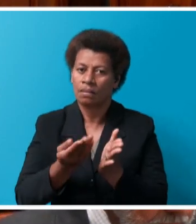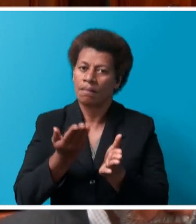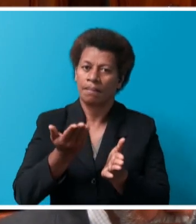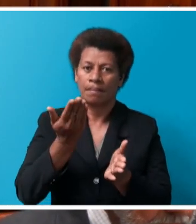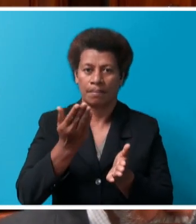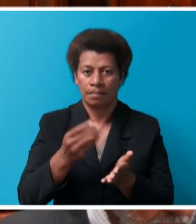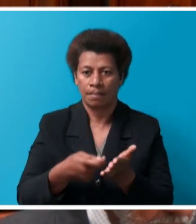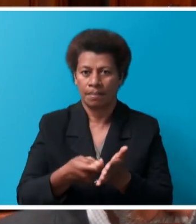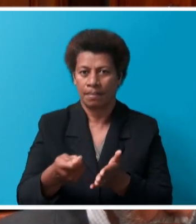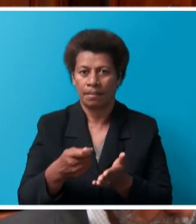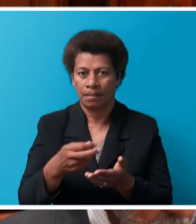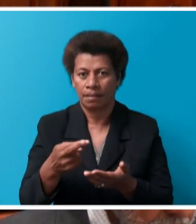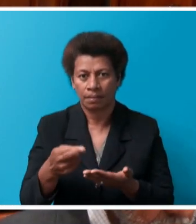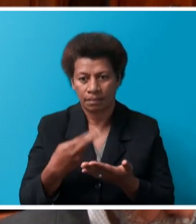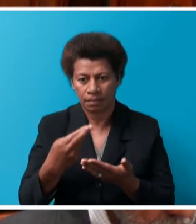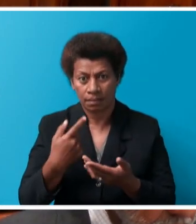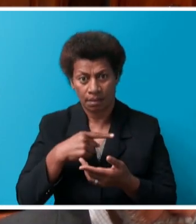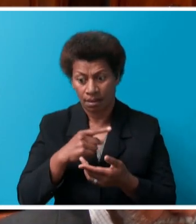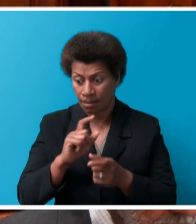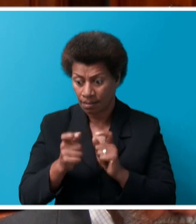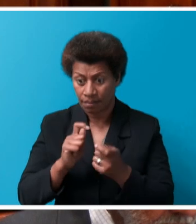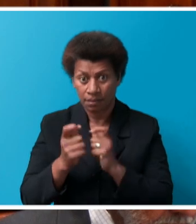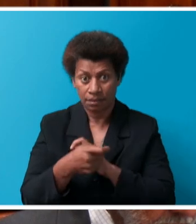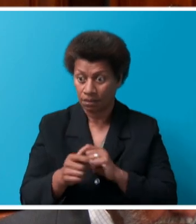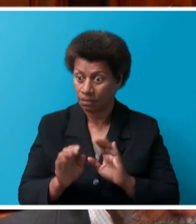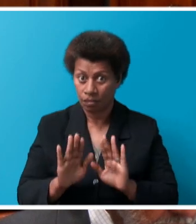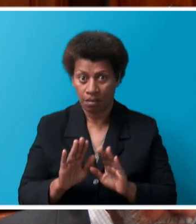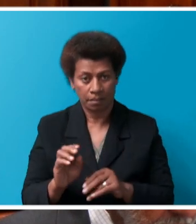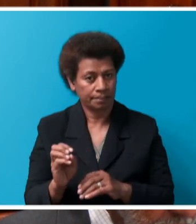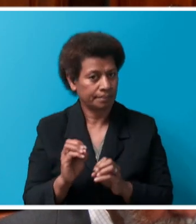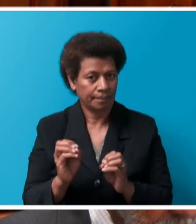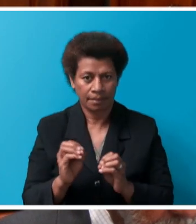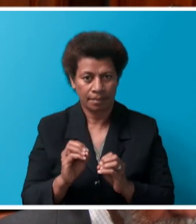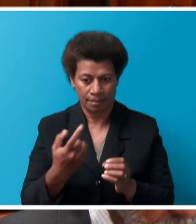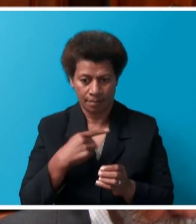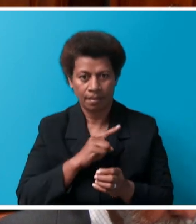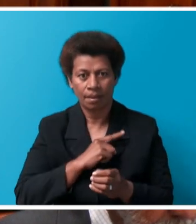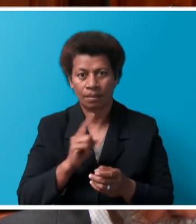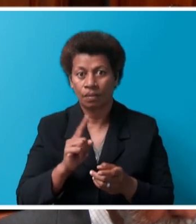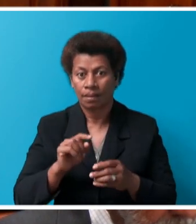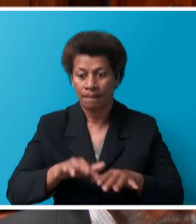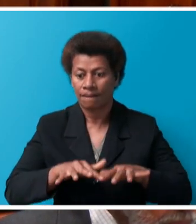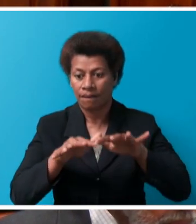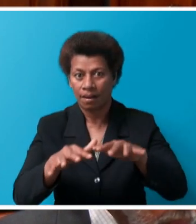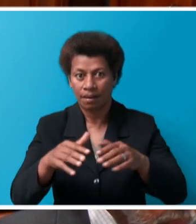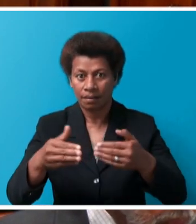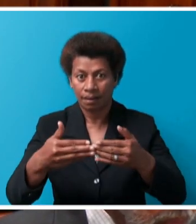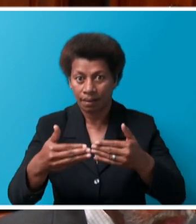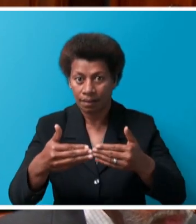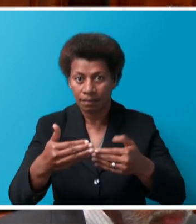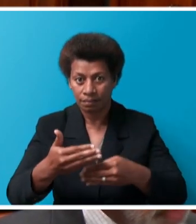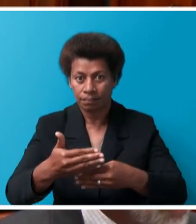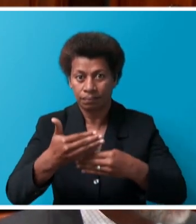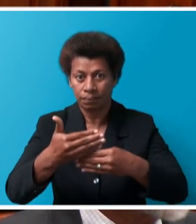Climate change is not waiting, neither will we. We will redesign our floodgates, we will replace the infrastructure holding them